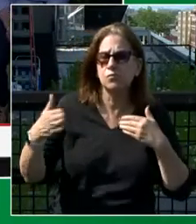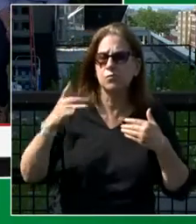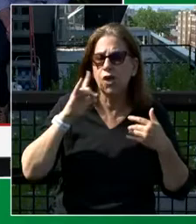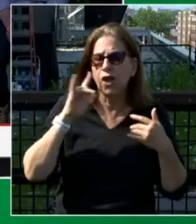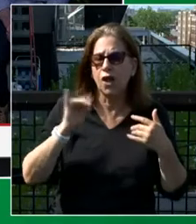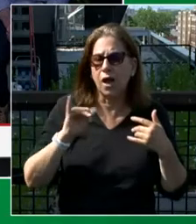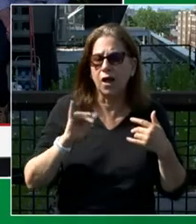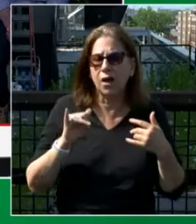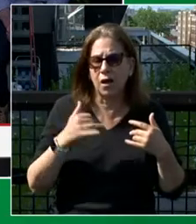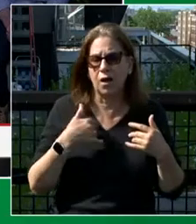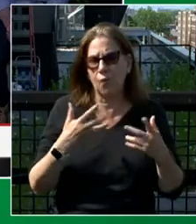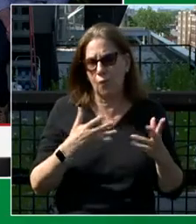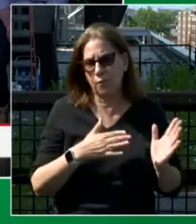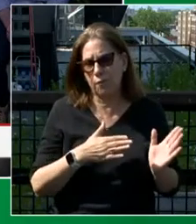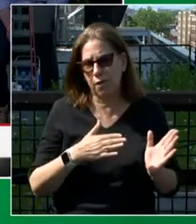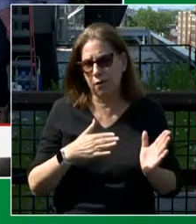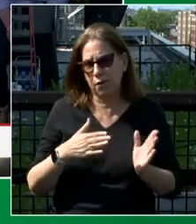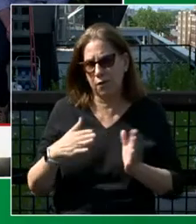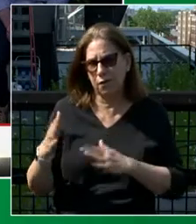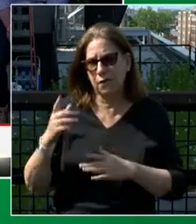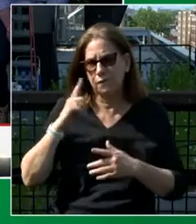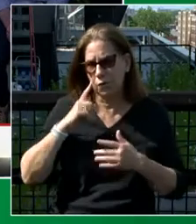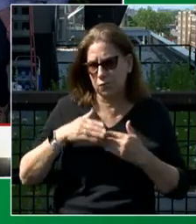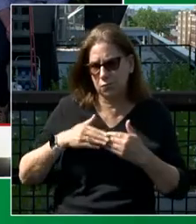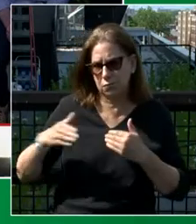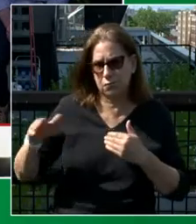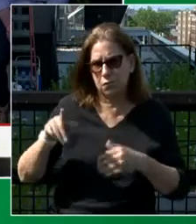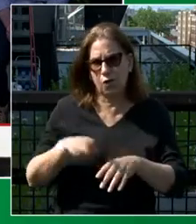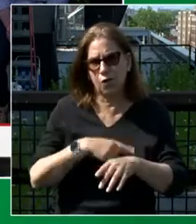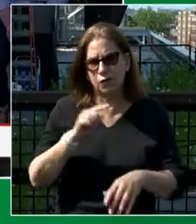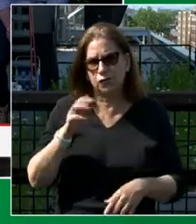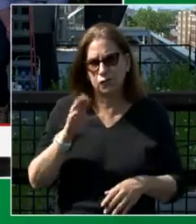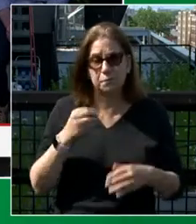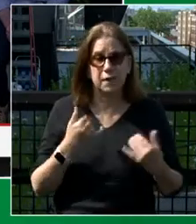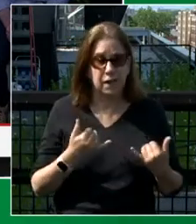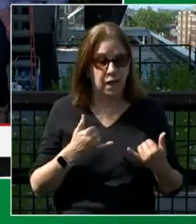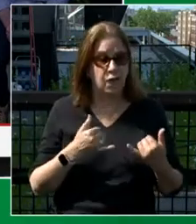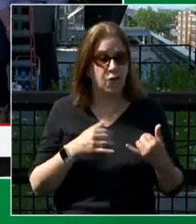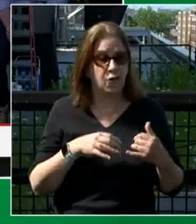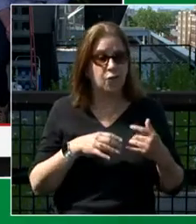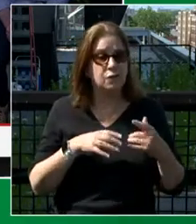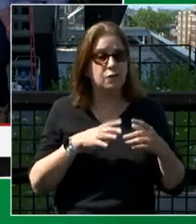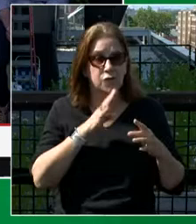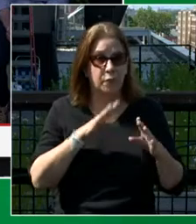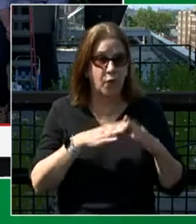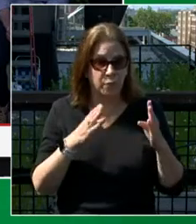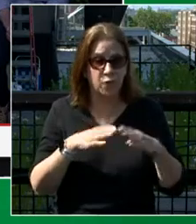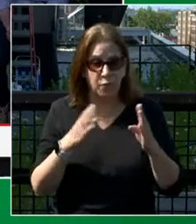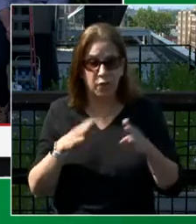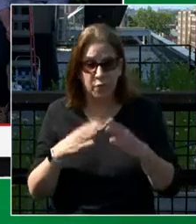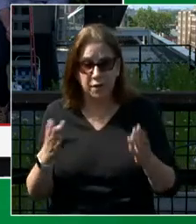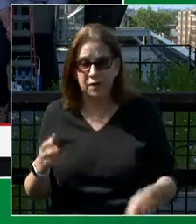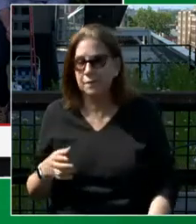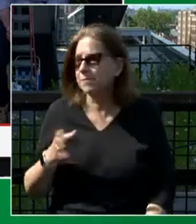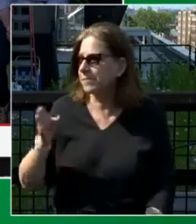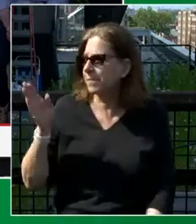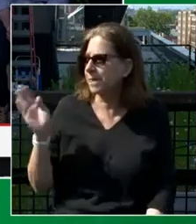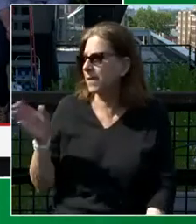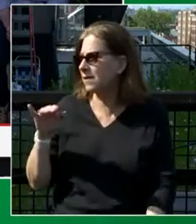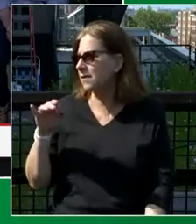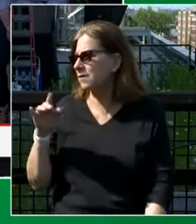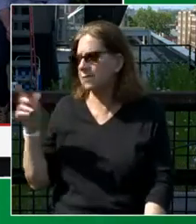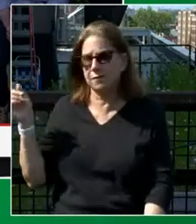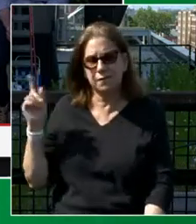long-term versus what's happening in the interim? I think it's going to take like a lot of patience from like every